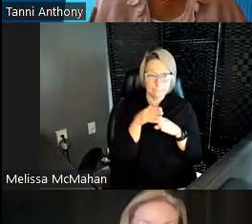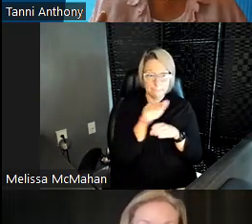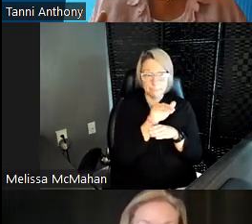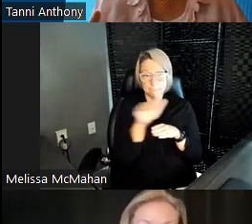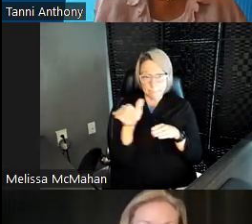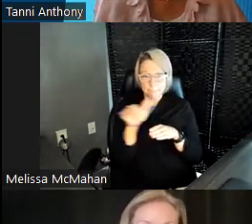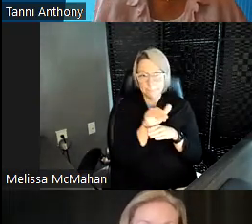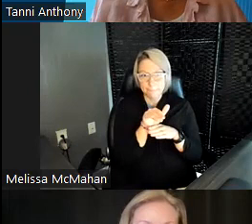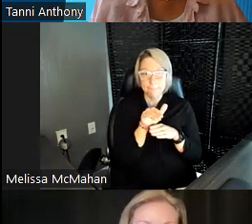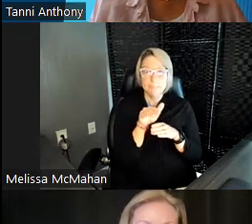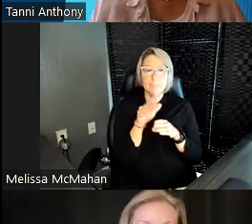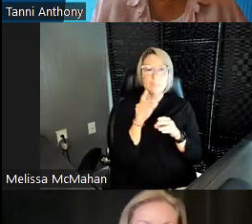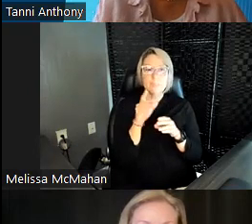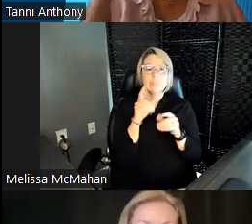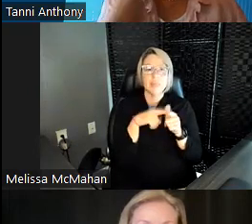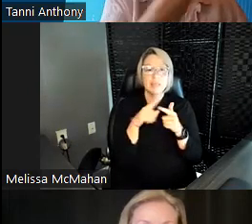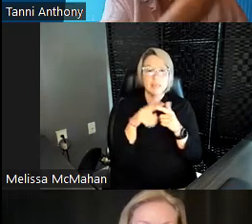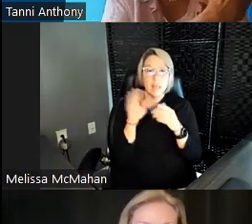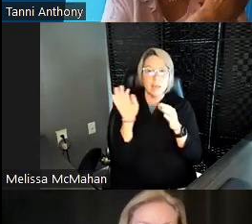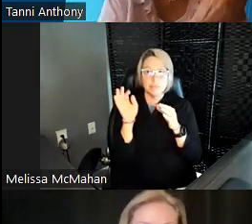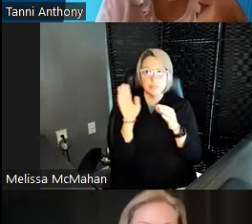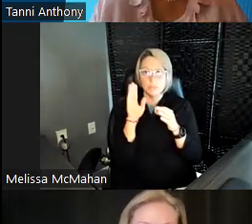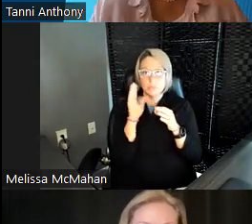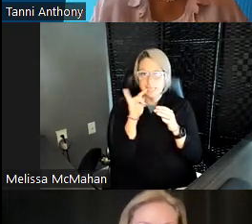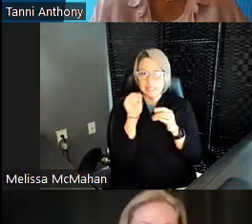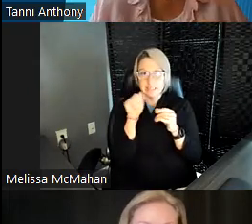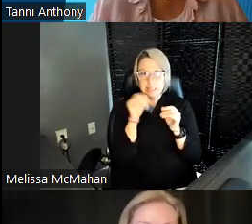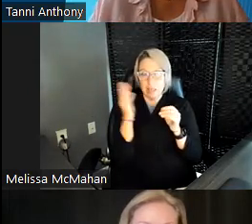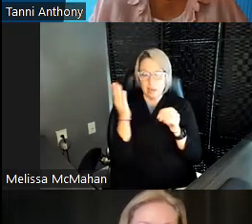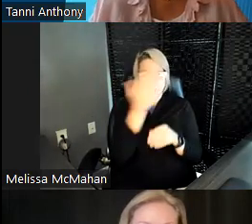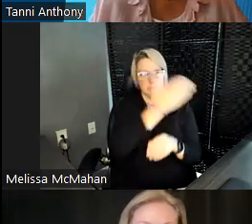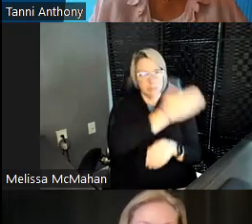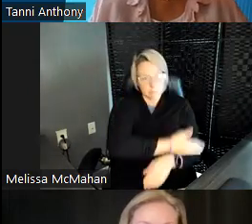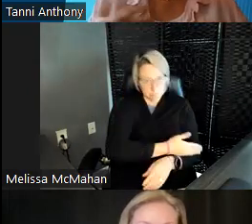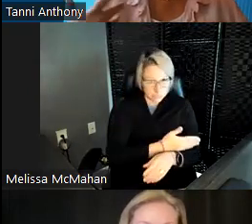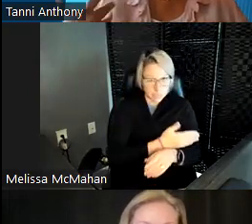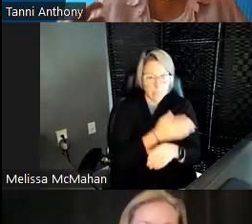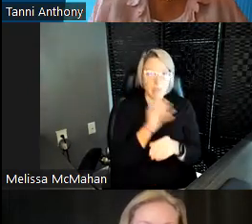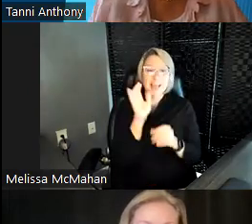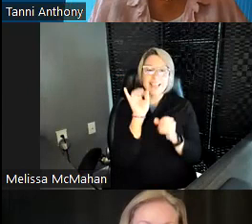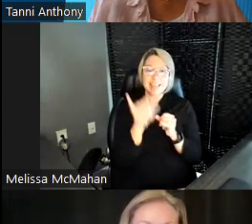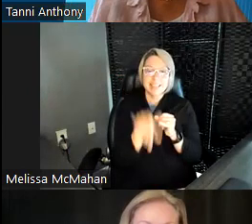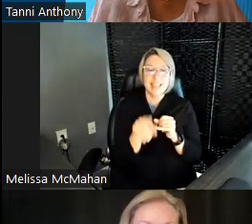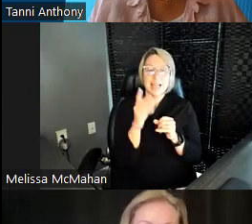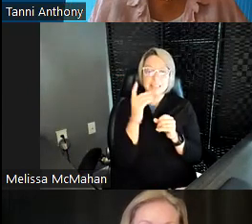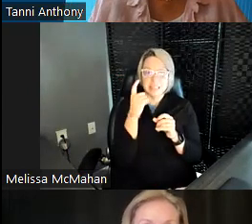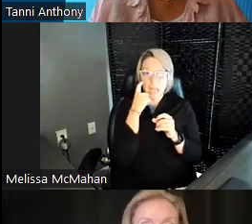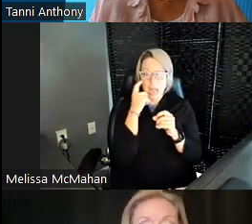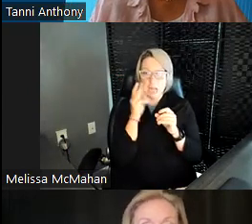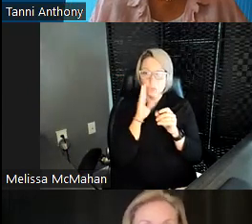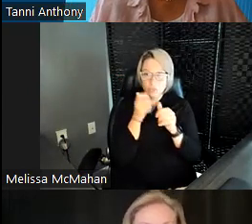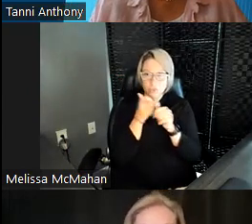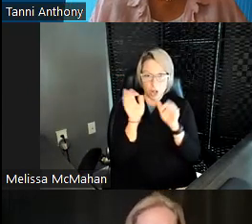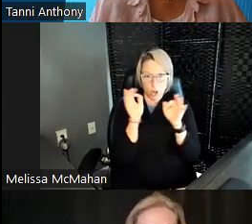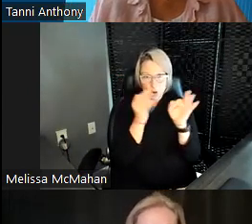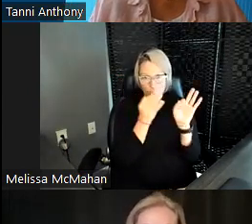seeing horizontal across midline, that the kids literally can cross midline. And what we're looking for is that the eyes are aligned, the movements